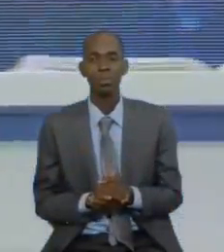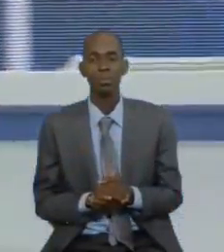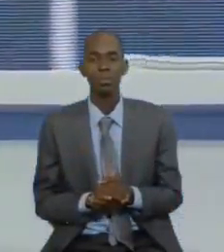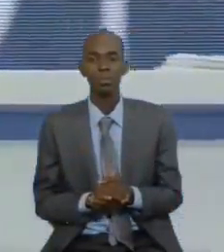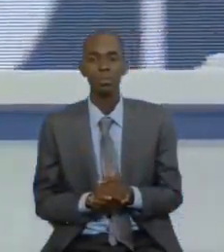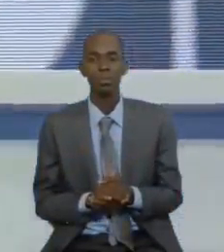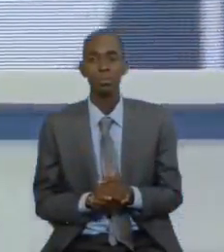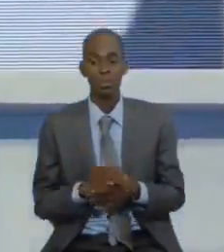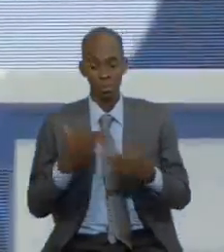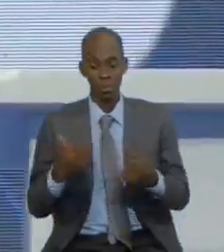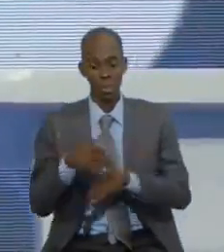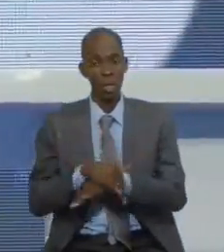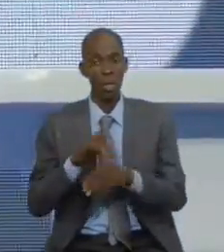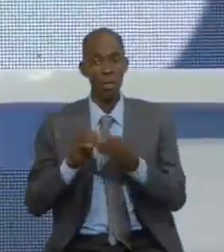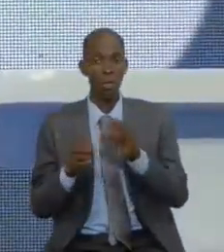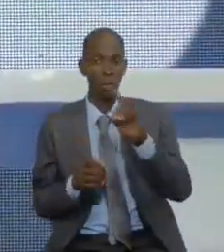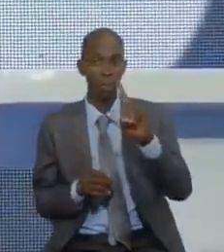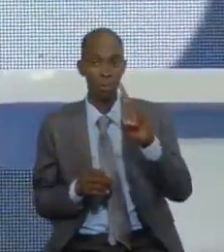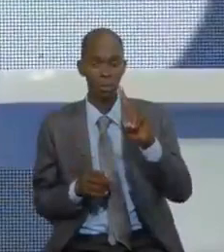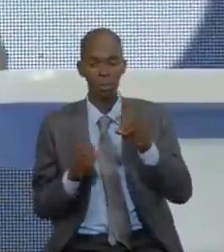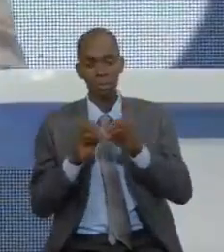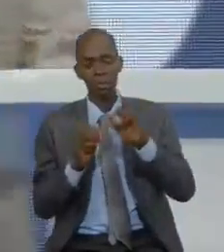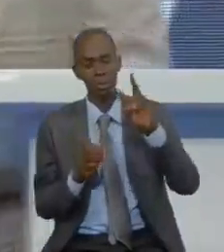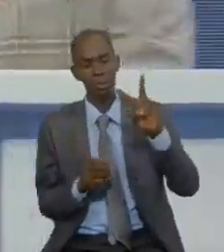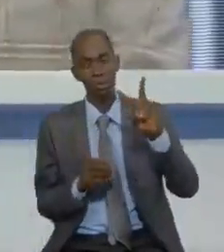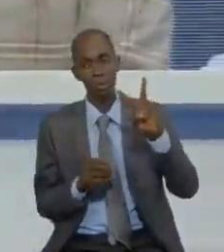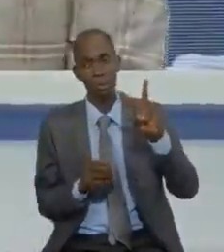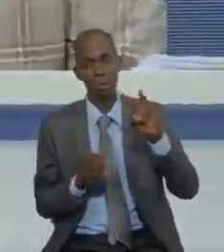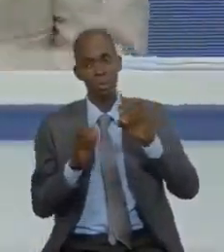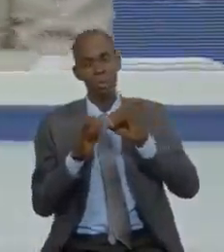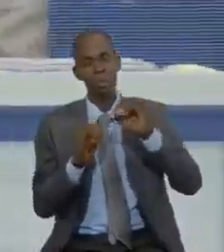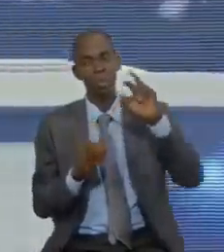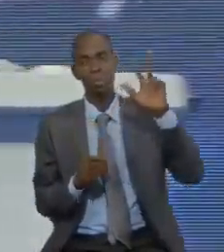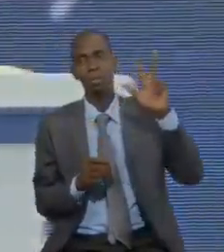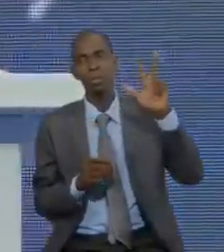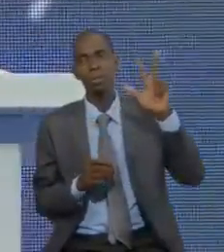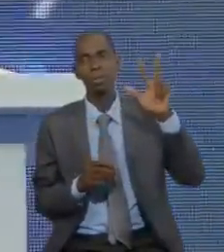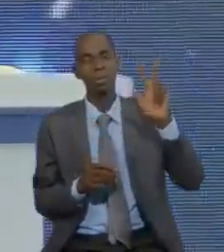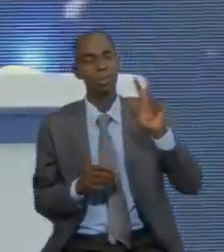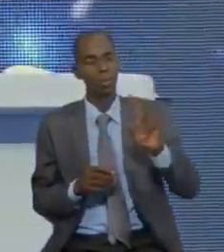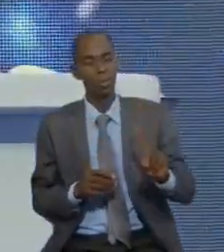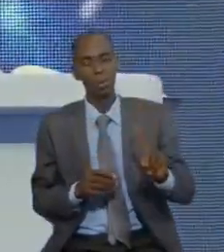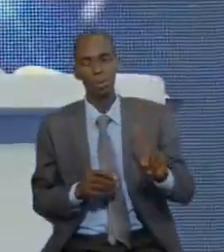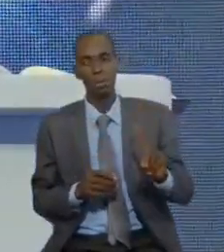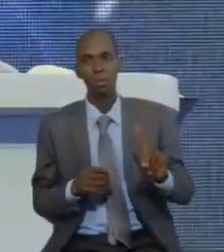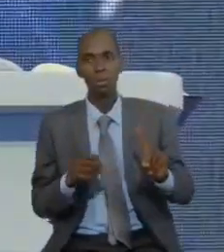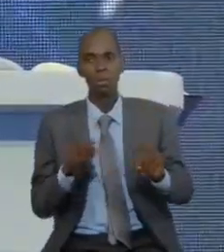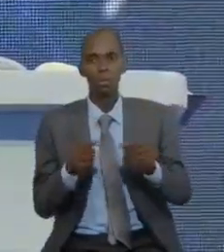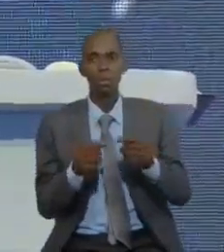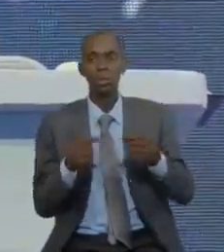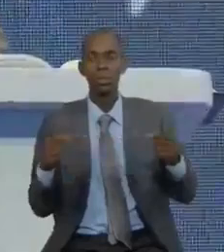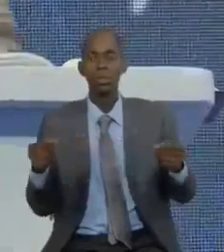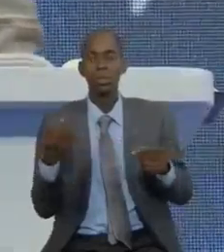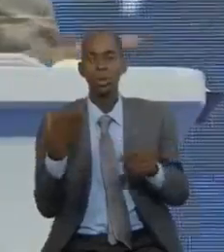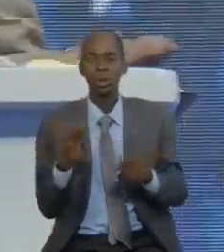Tonight, number 1, number 2, number 3, one, alienation from peace